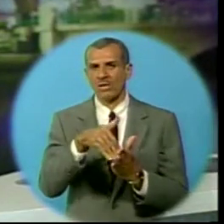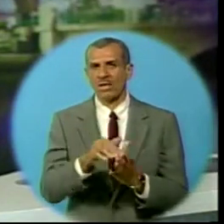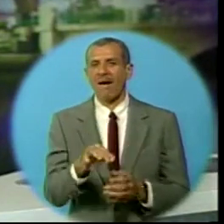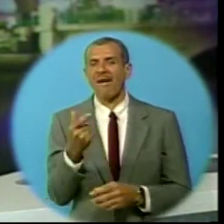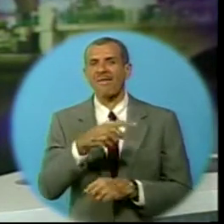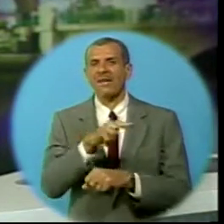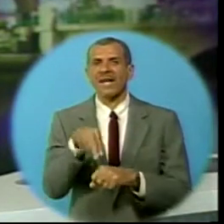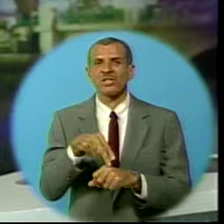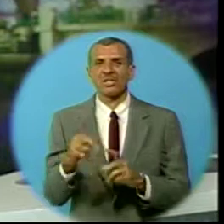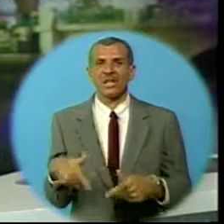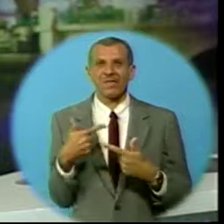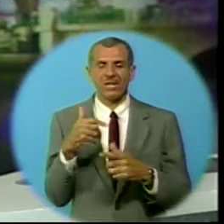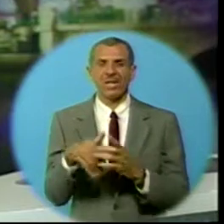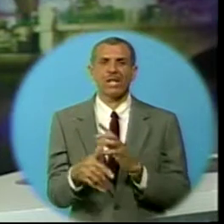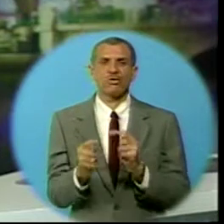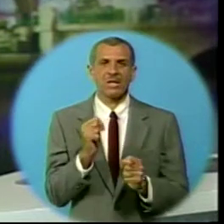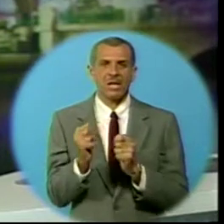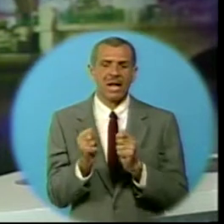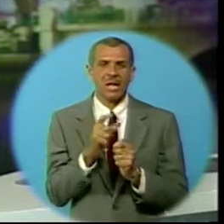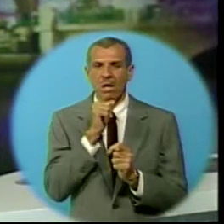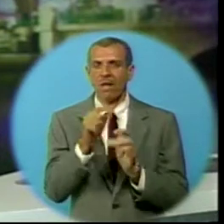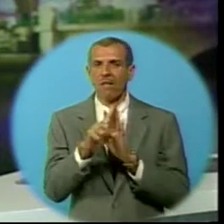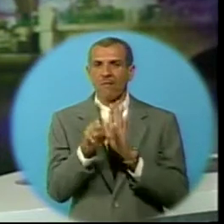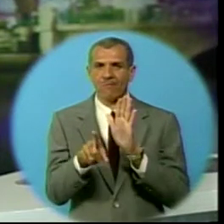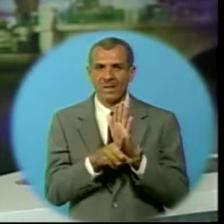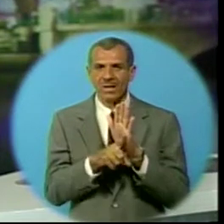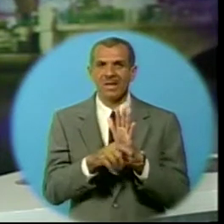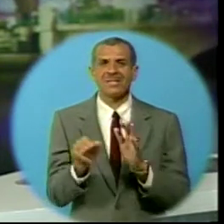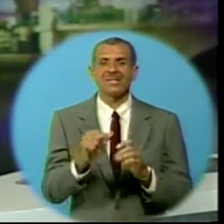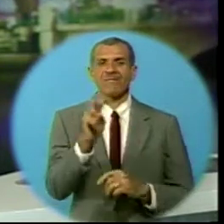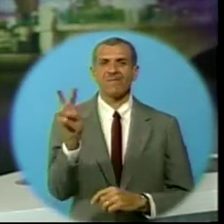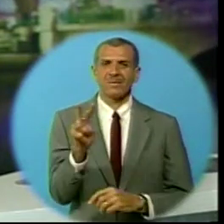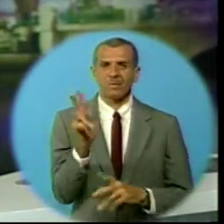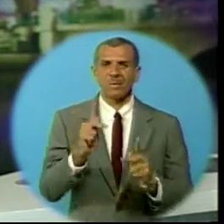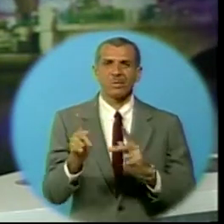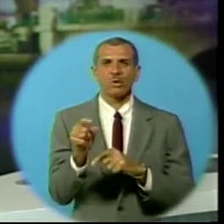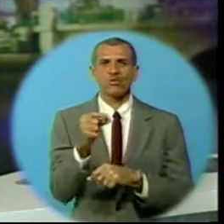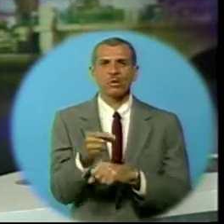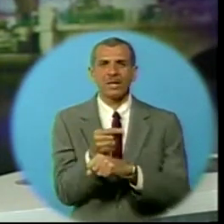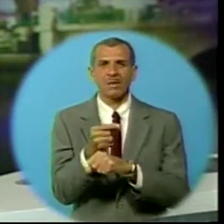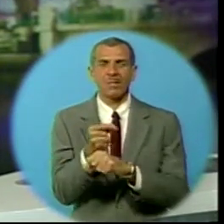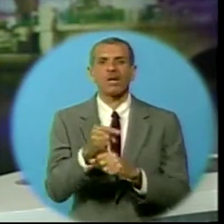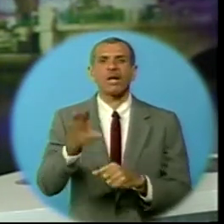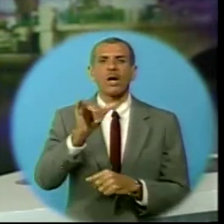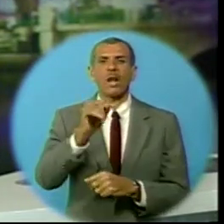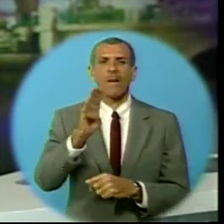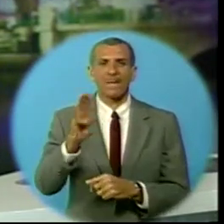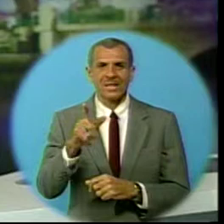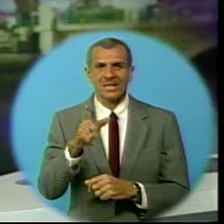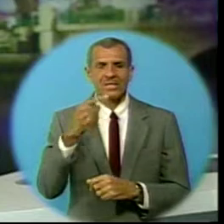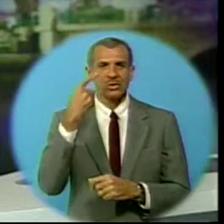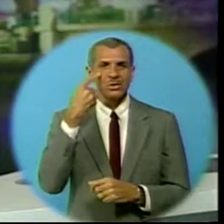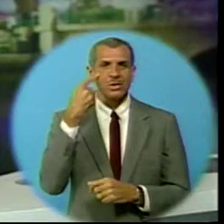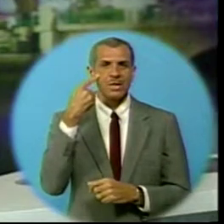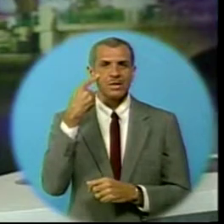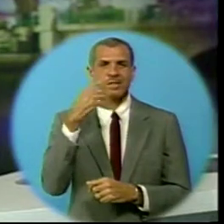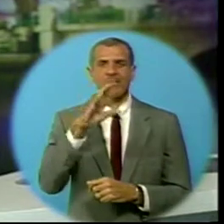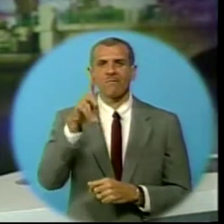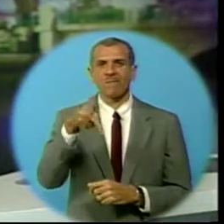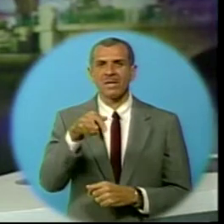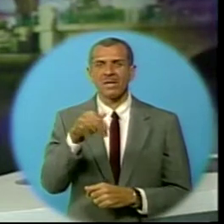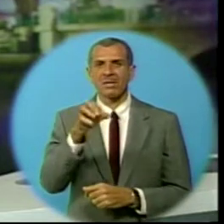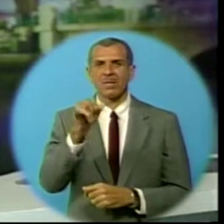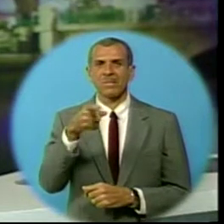listed to be living illegally in Trinidad and Tobago are Vincentians, Grenadians, Colombians, Chinese,